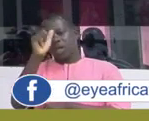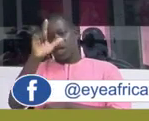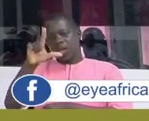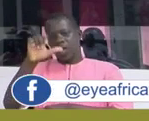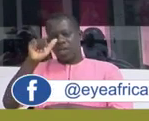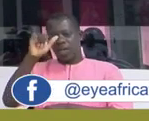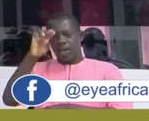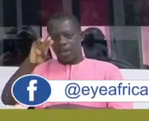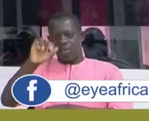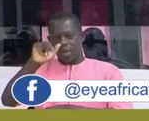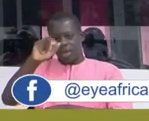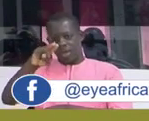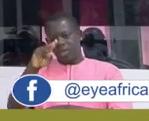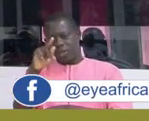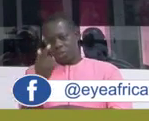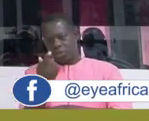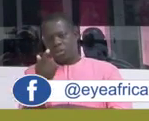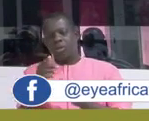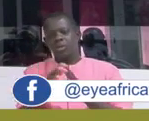Jalaman's